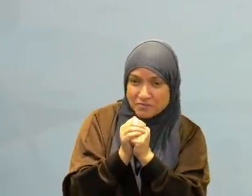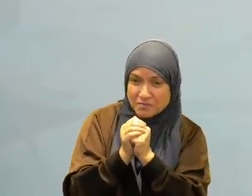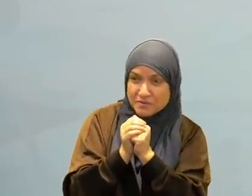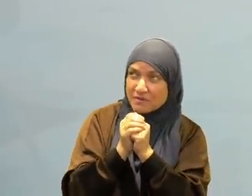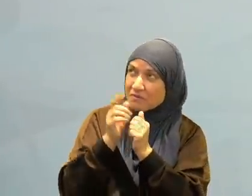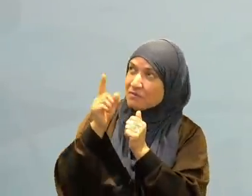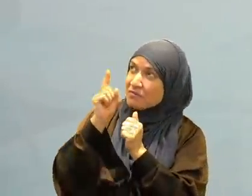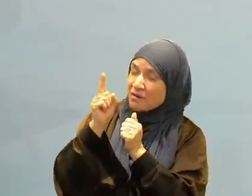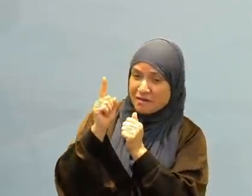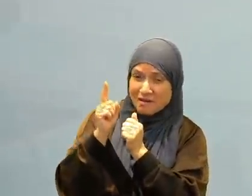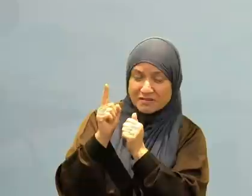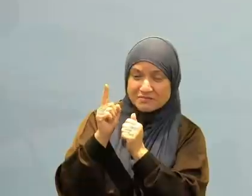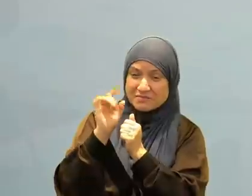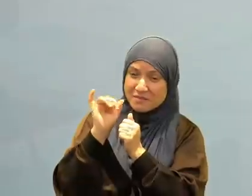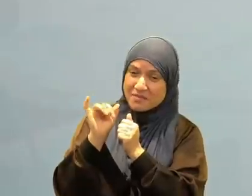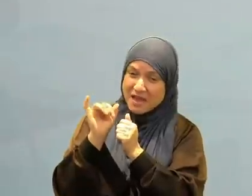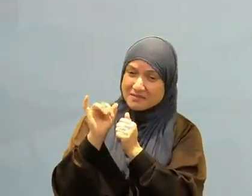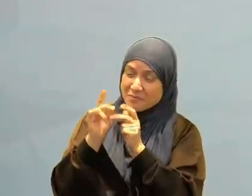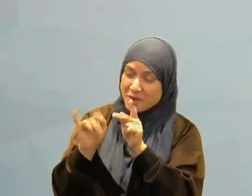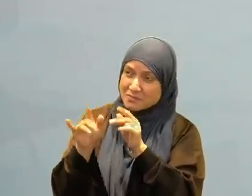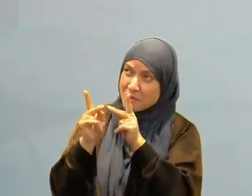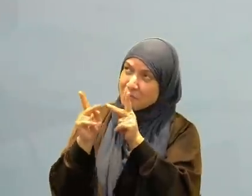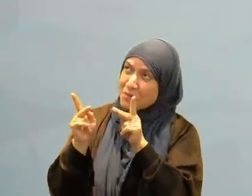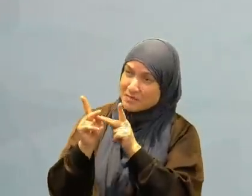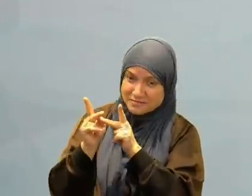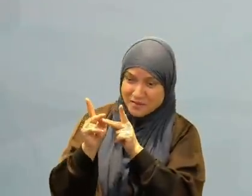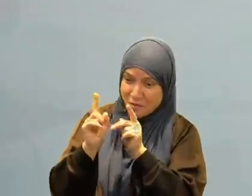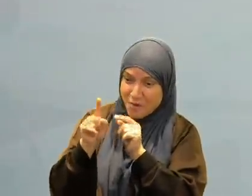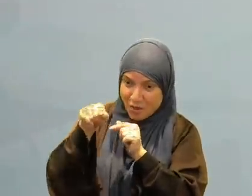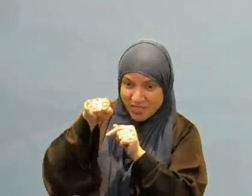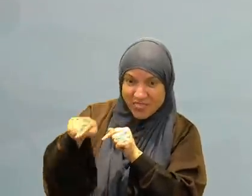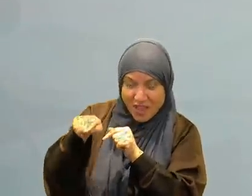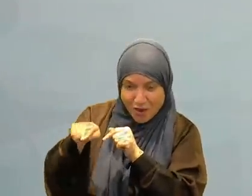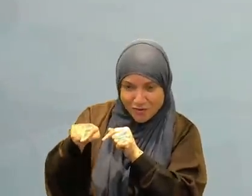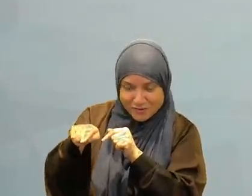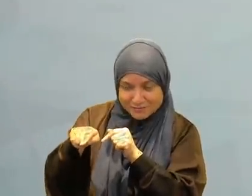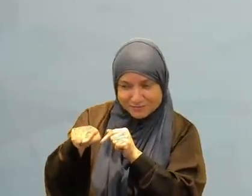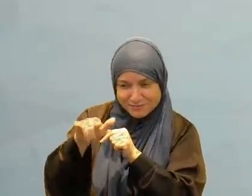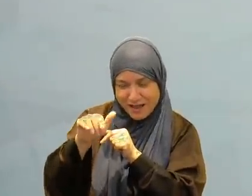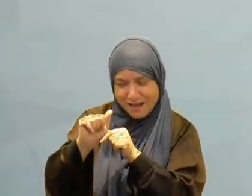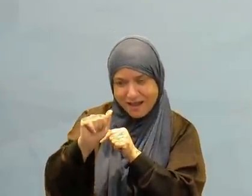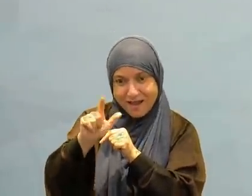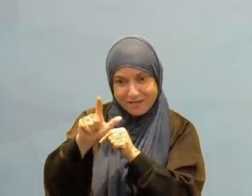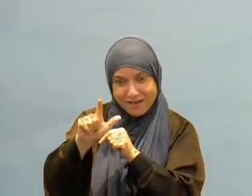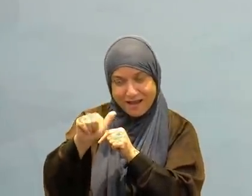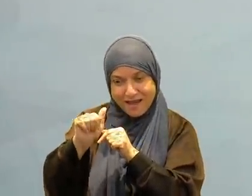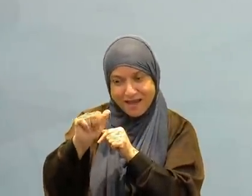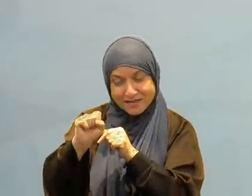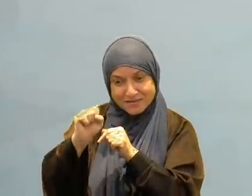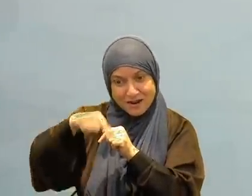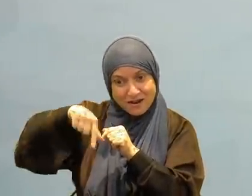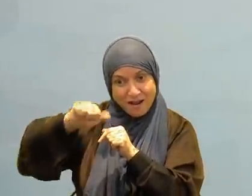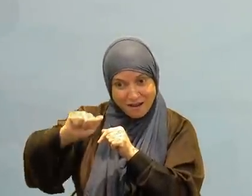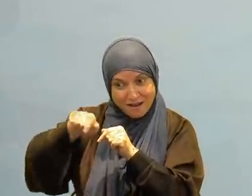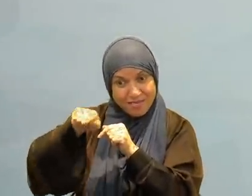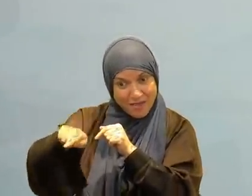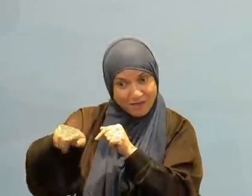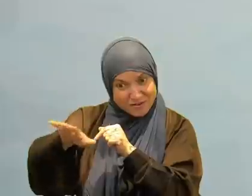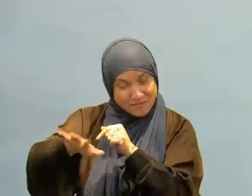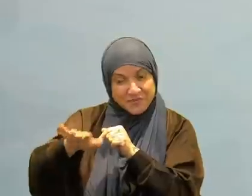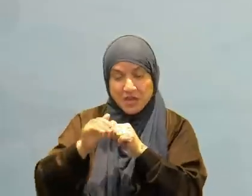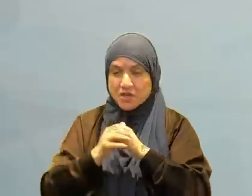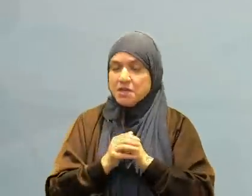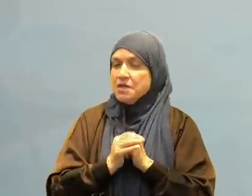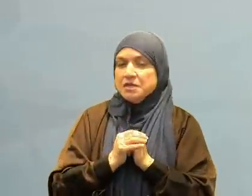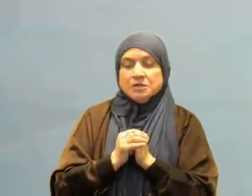mother, Maryam alayhi salam, the true definition of a single mother, a mother who miraculously conceived a baby, Isa alayhi